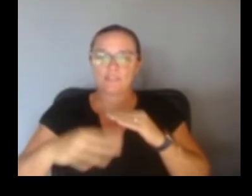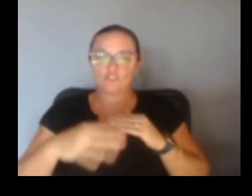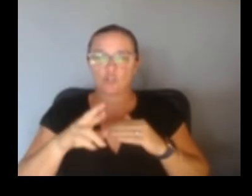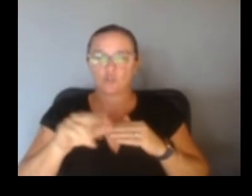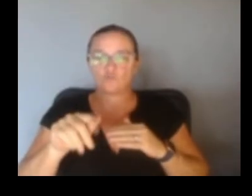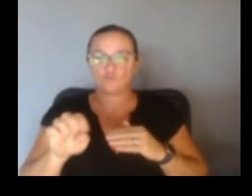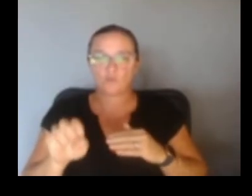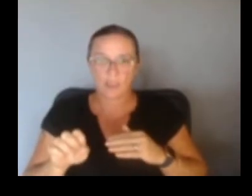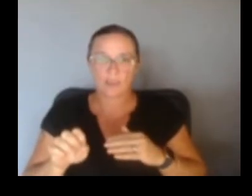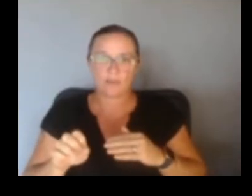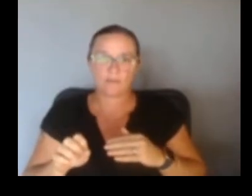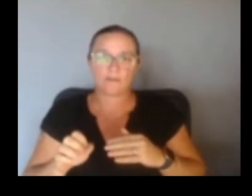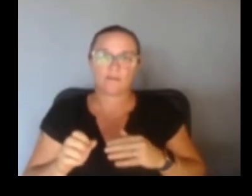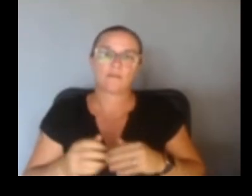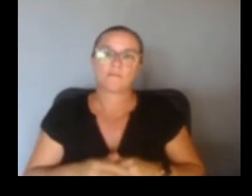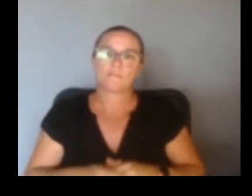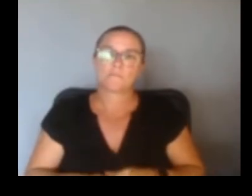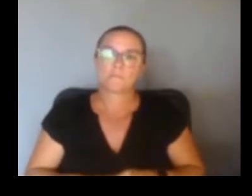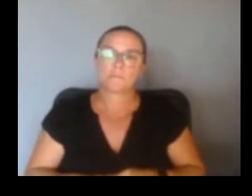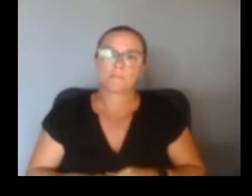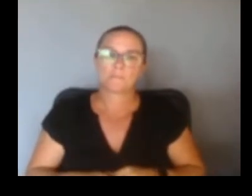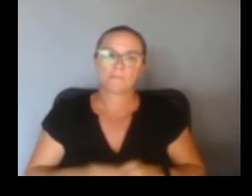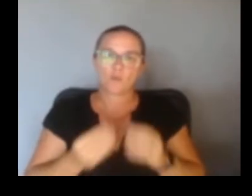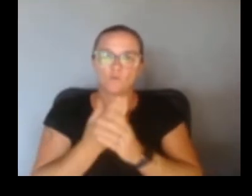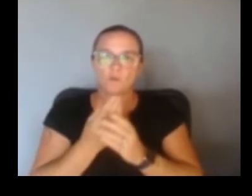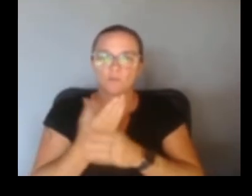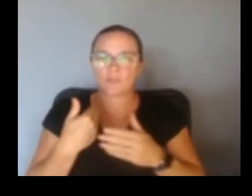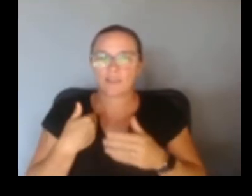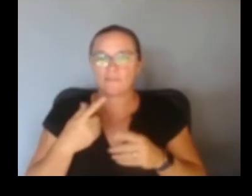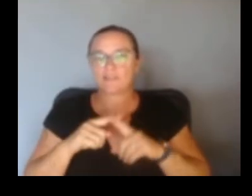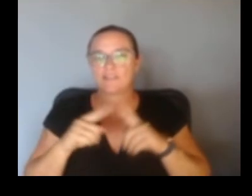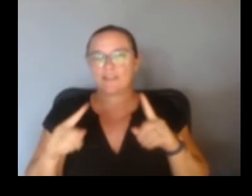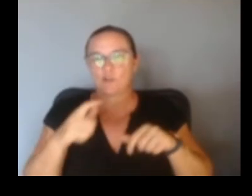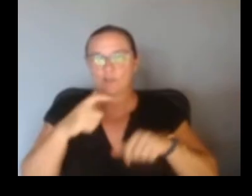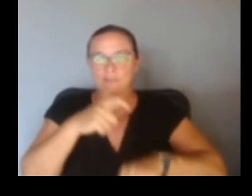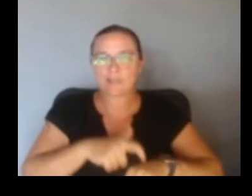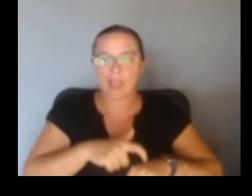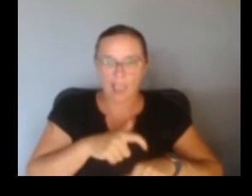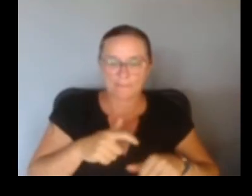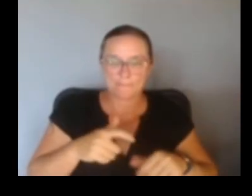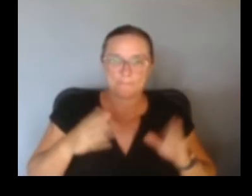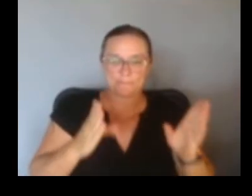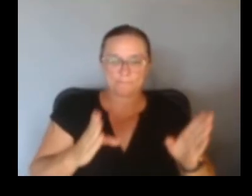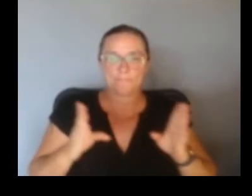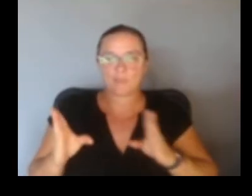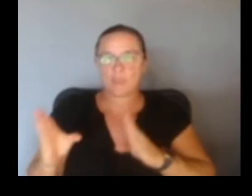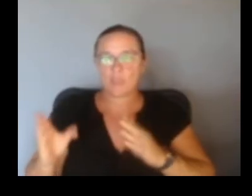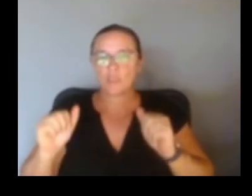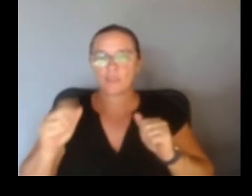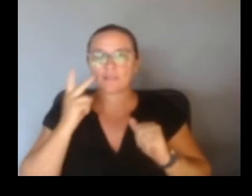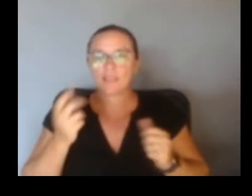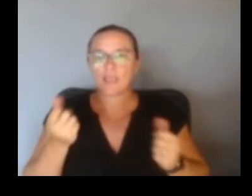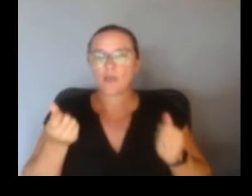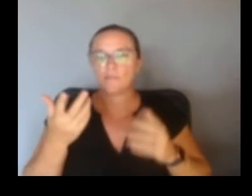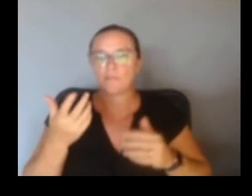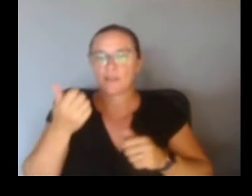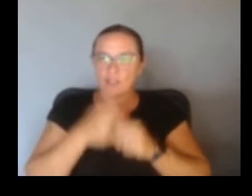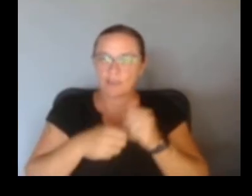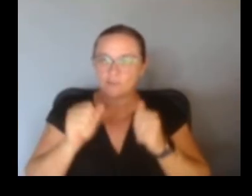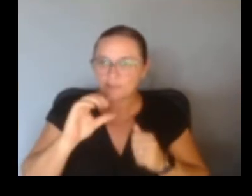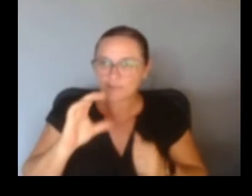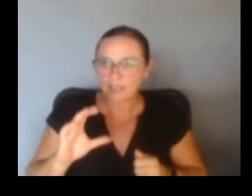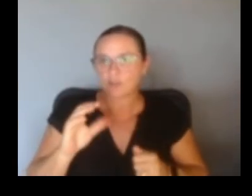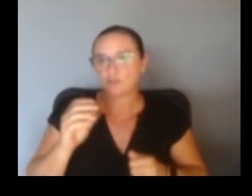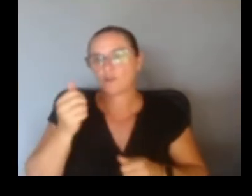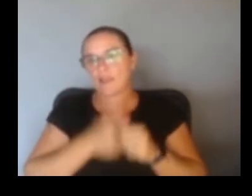the length of that time, right? So the eruptions have different lengths, and so you can see how much is coming out per second or per minute. You can see that episode